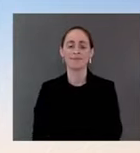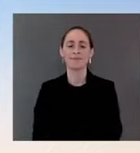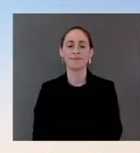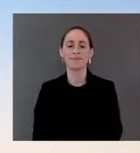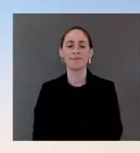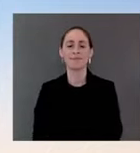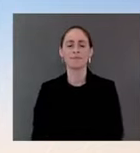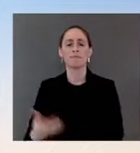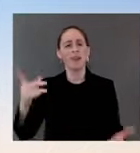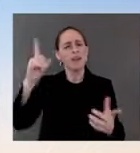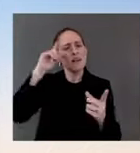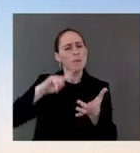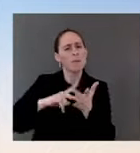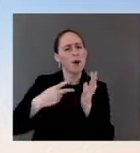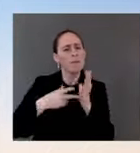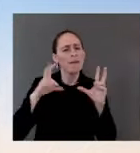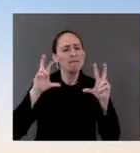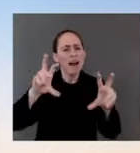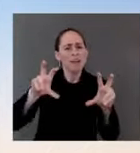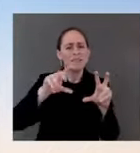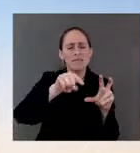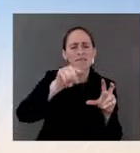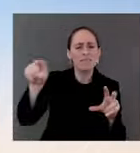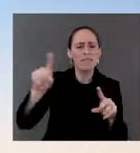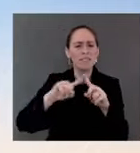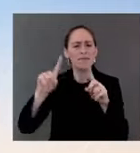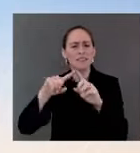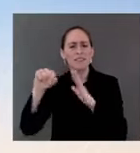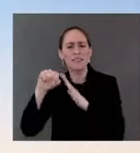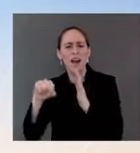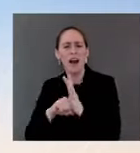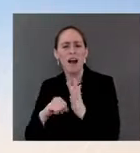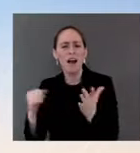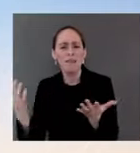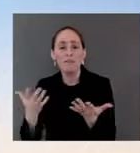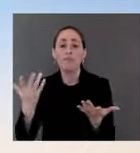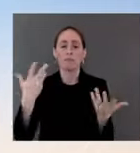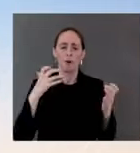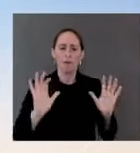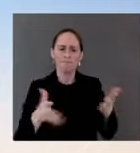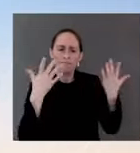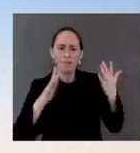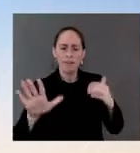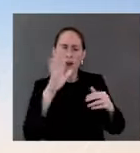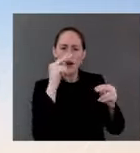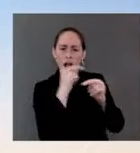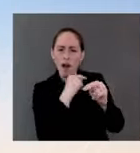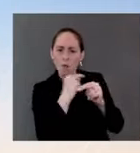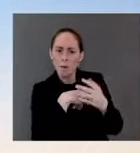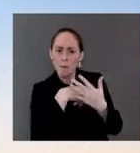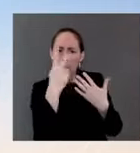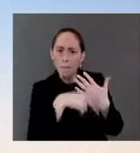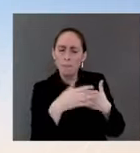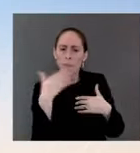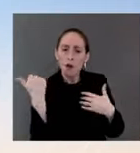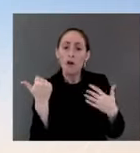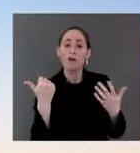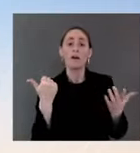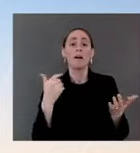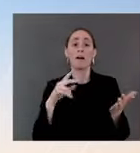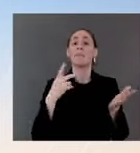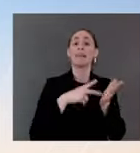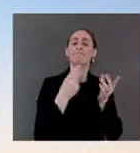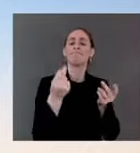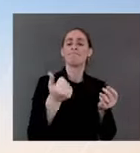America's Marine Highway Program will help us move more goods more quickly and more efficiently and help our agricultural exports get goods to